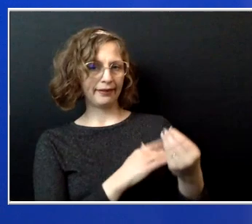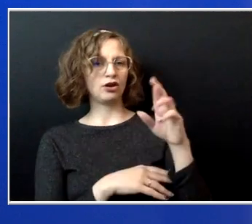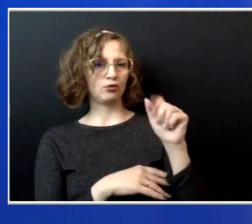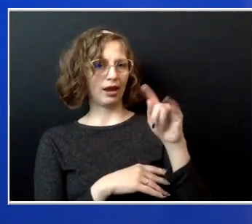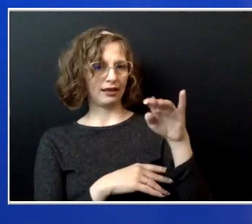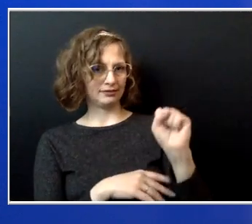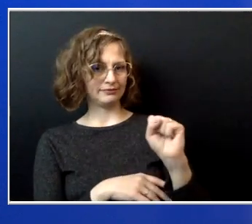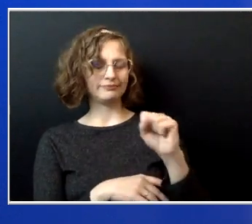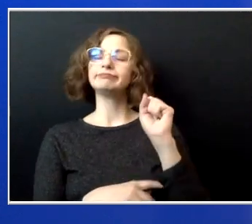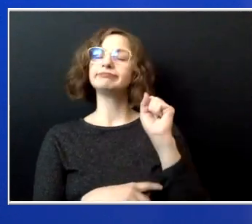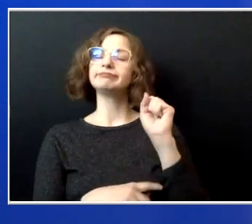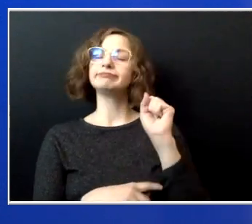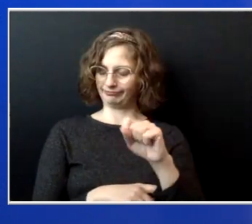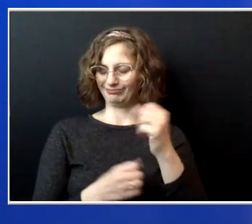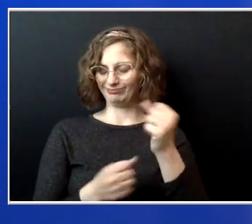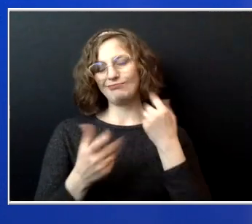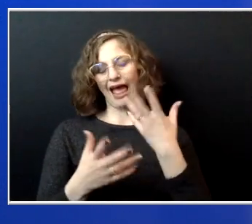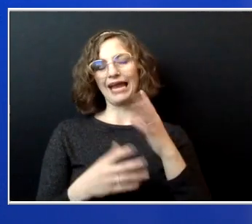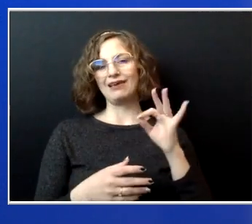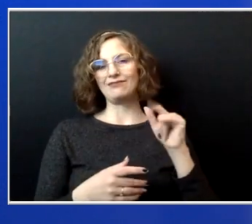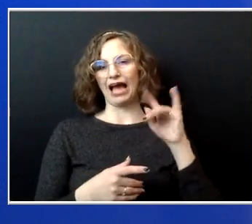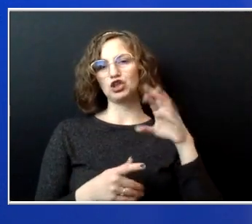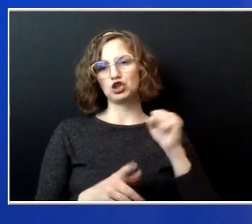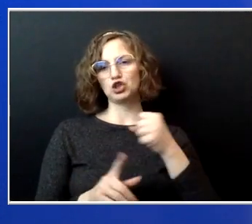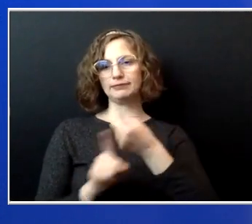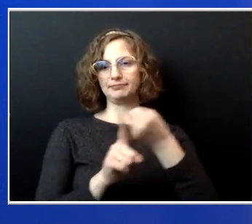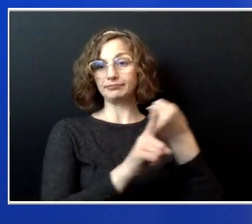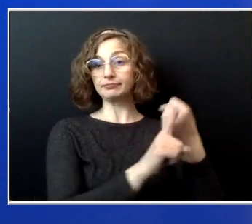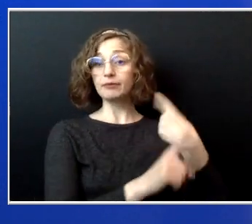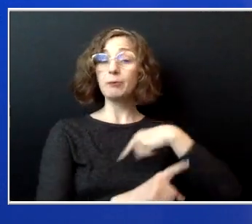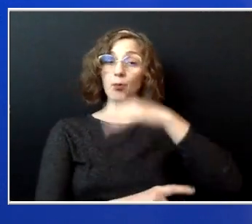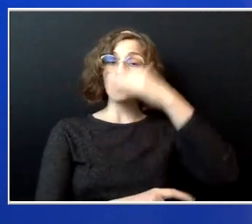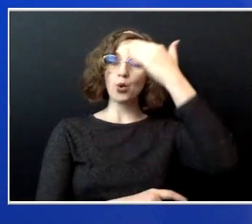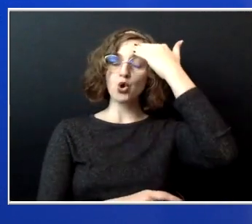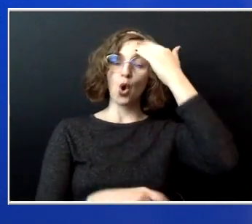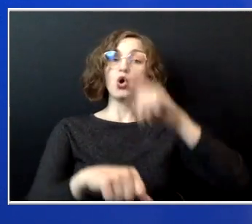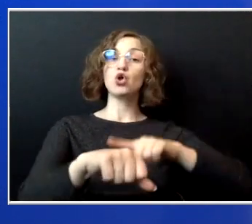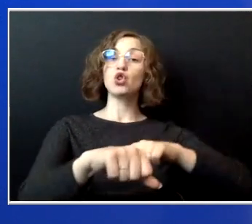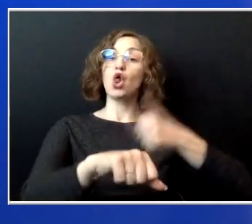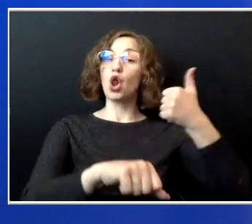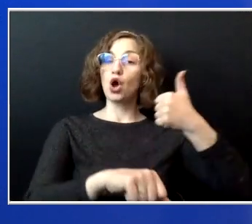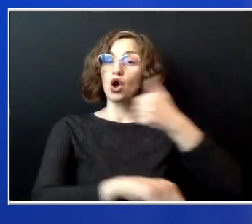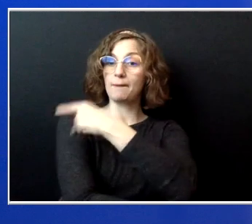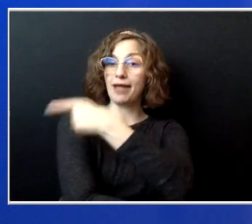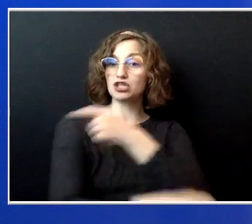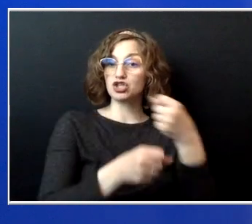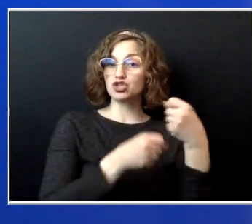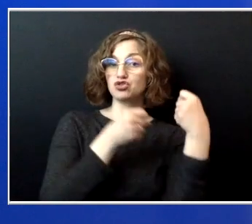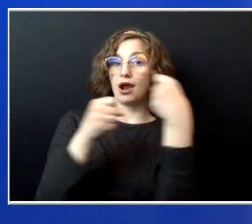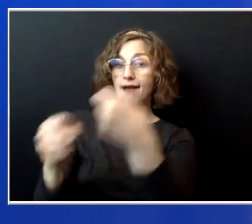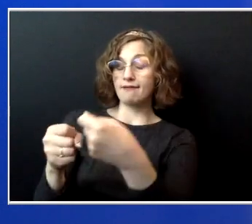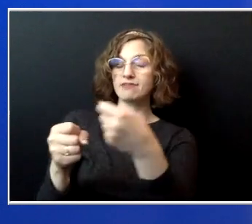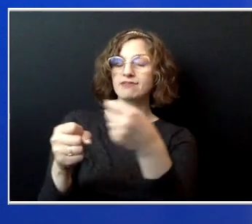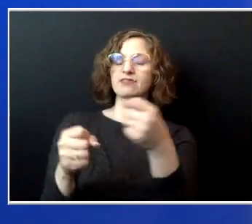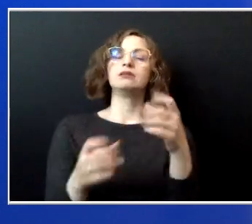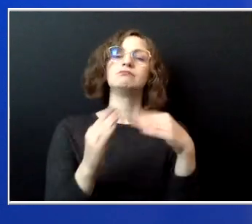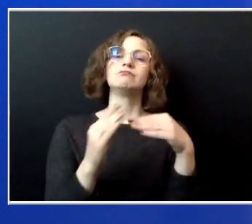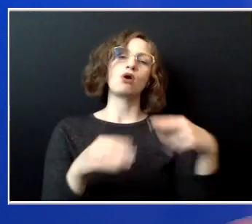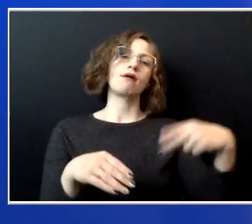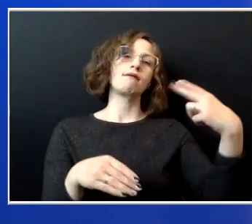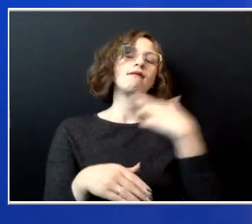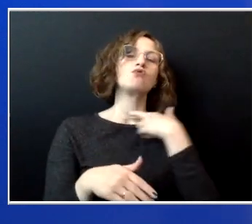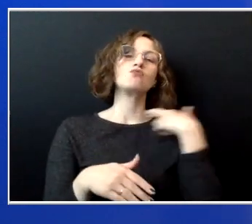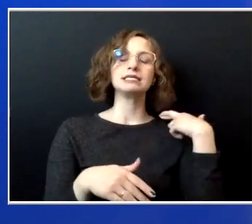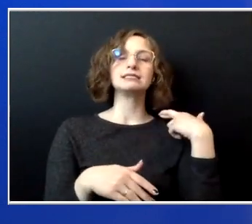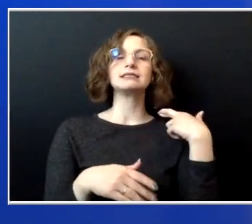that the longer a patient drives, they have a higher risk of higher morbidity for the mom and then infant mortality as well. So it just